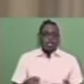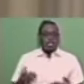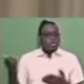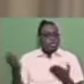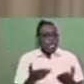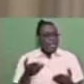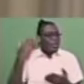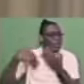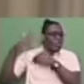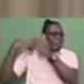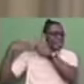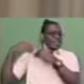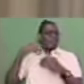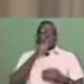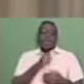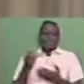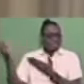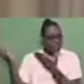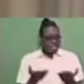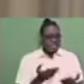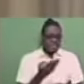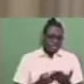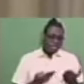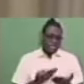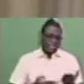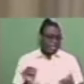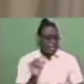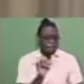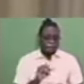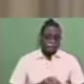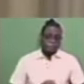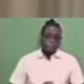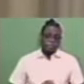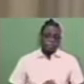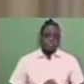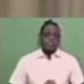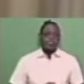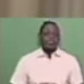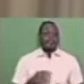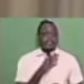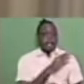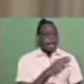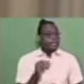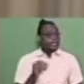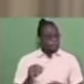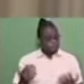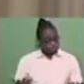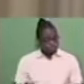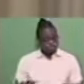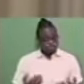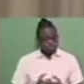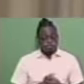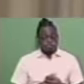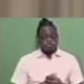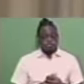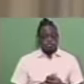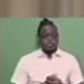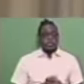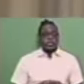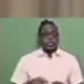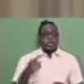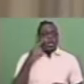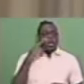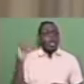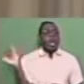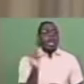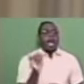before the ink had dried, after it was printed. And of course, it has all been covered with a cloak of deception.